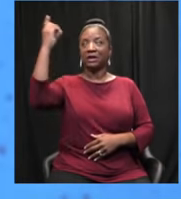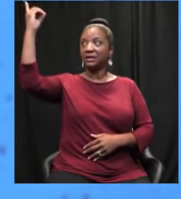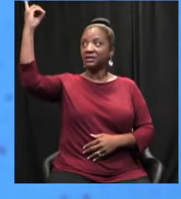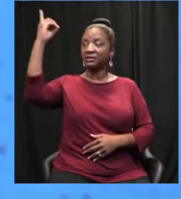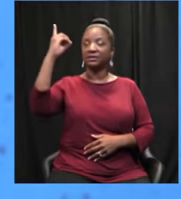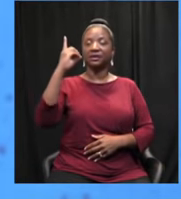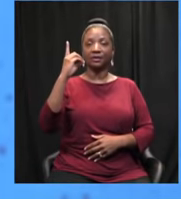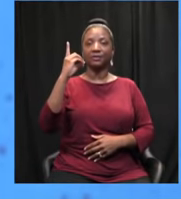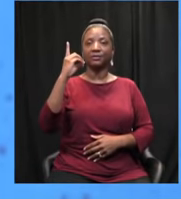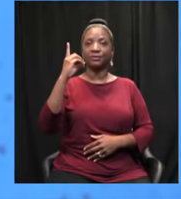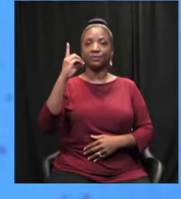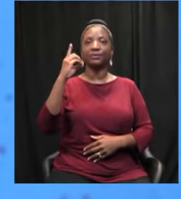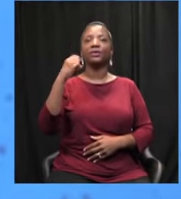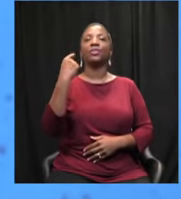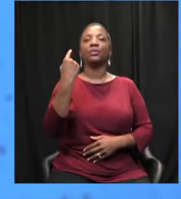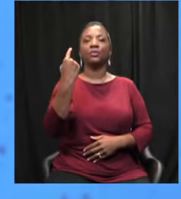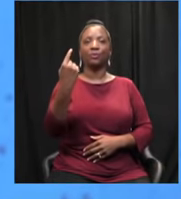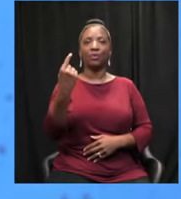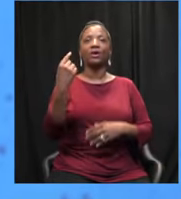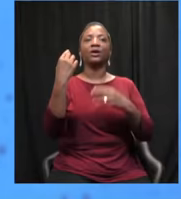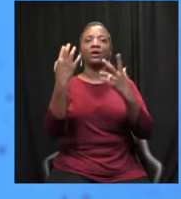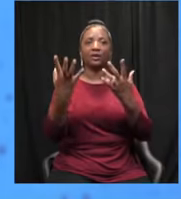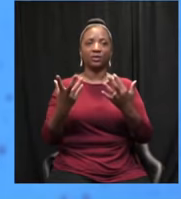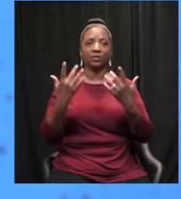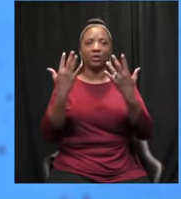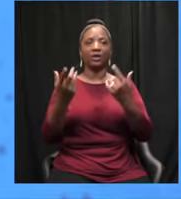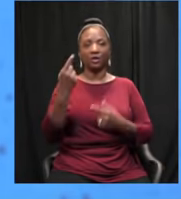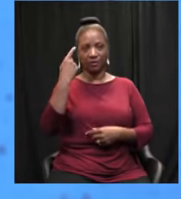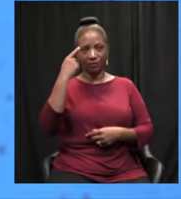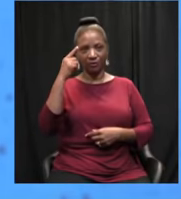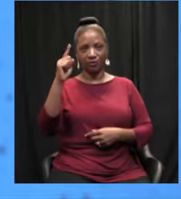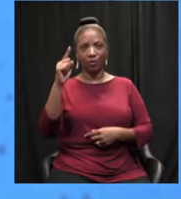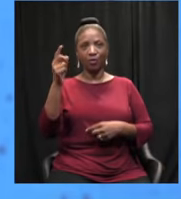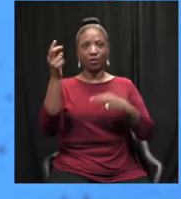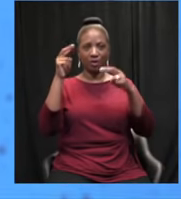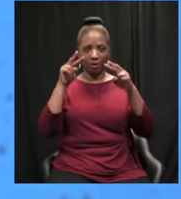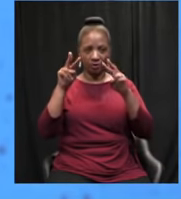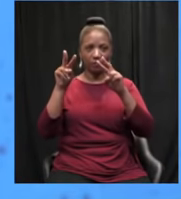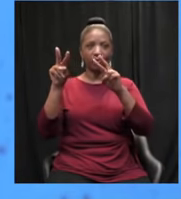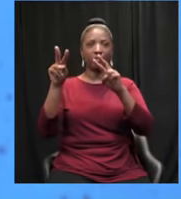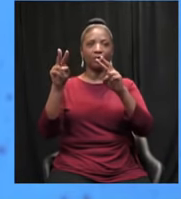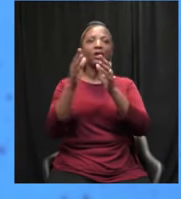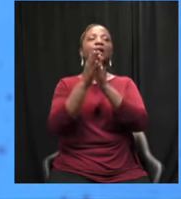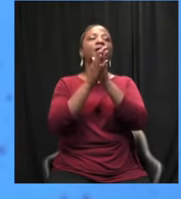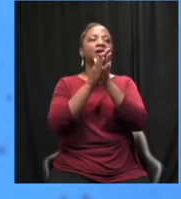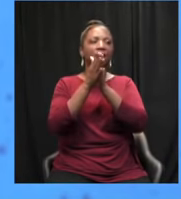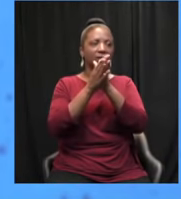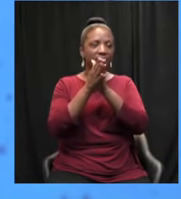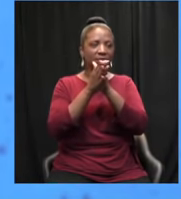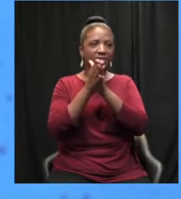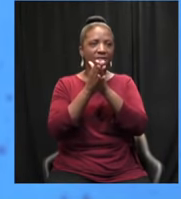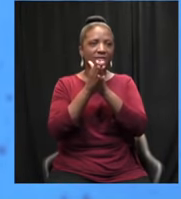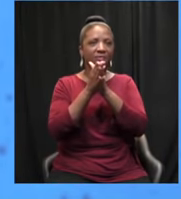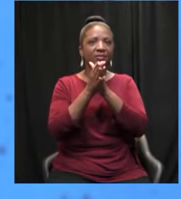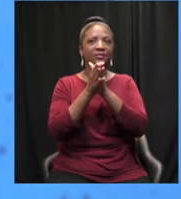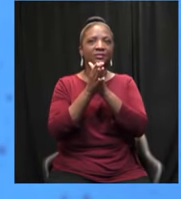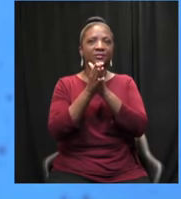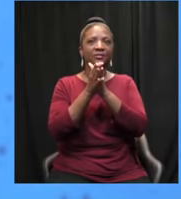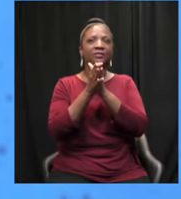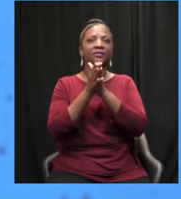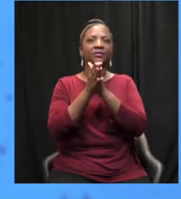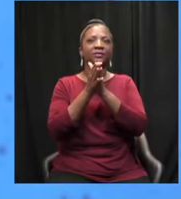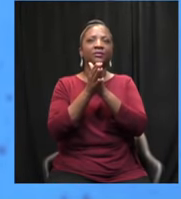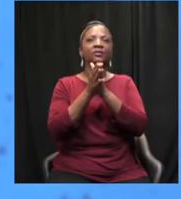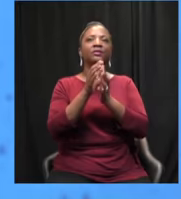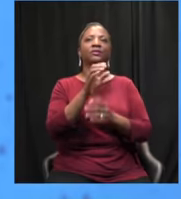on all this time. The one they've been looking for, the one they've been expecting. And Peter says, this is him. He said, this Christ